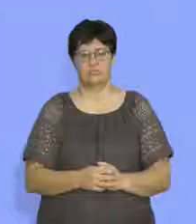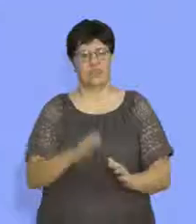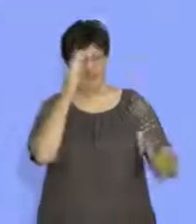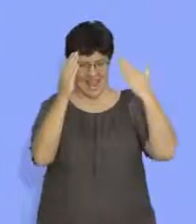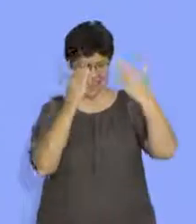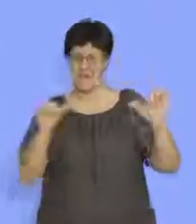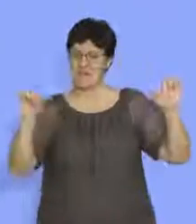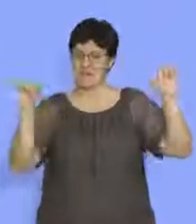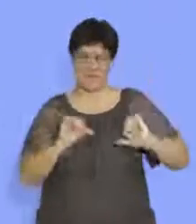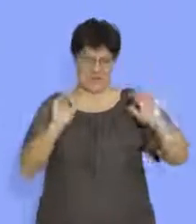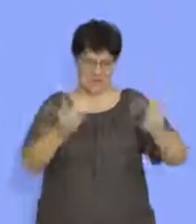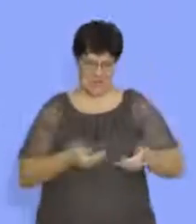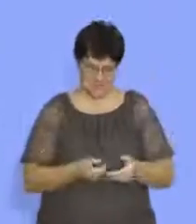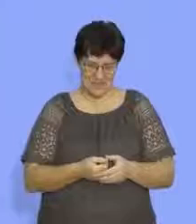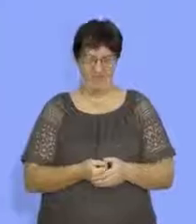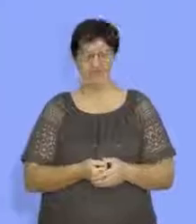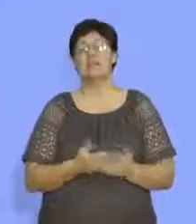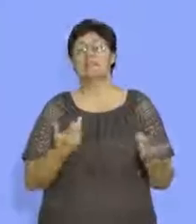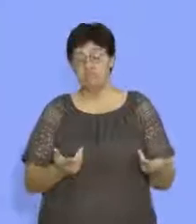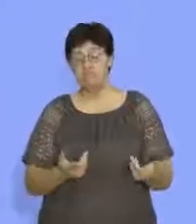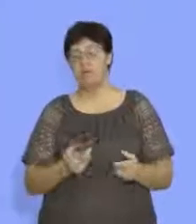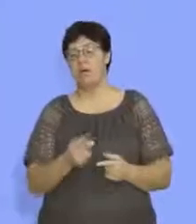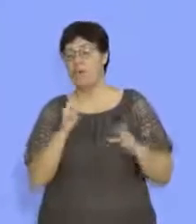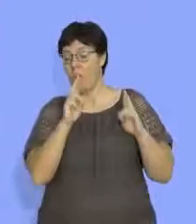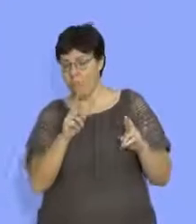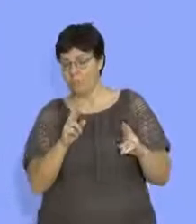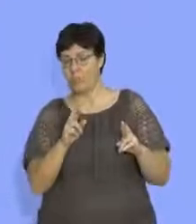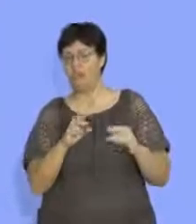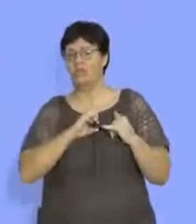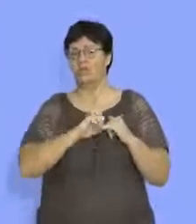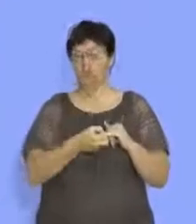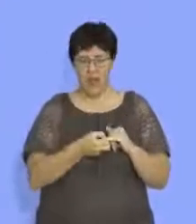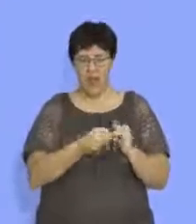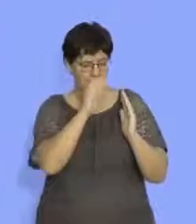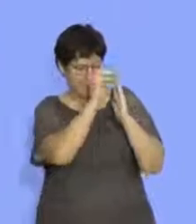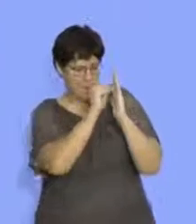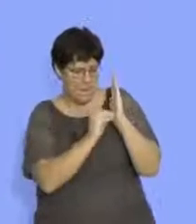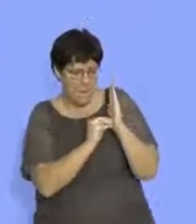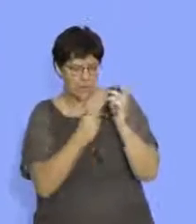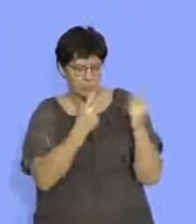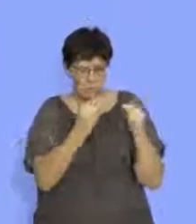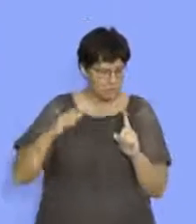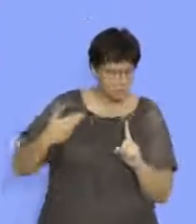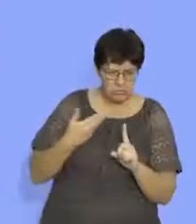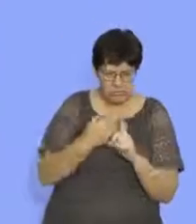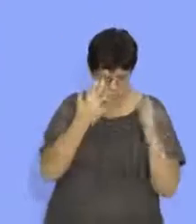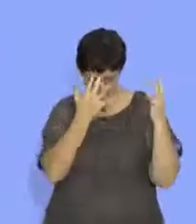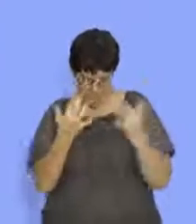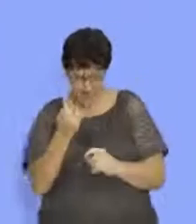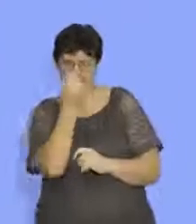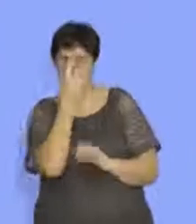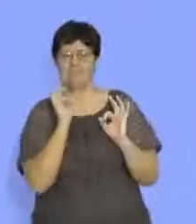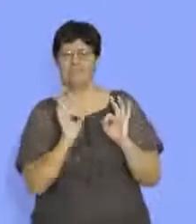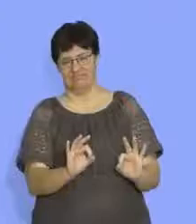Hi guys, welcome back from the ad break. I hope you guys tried to look at everything that we've done thus far and you've